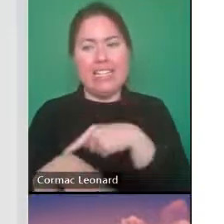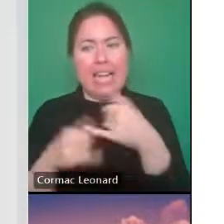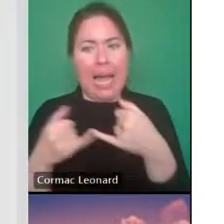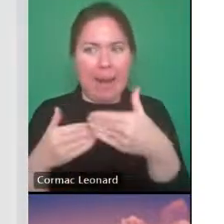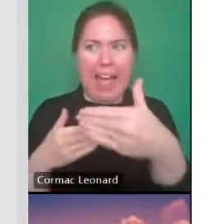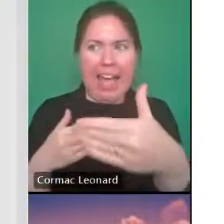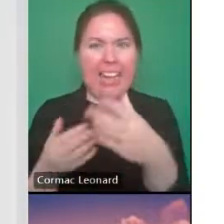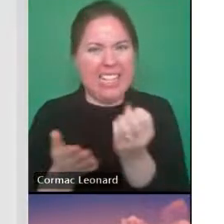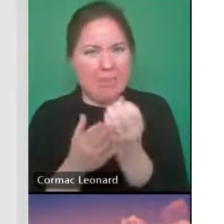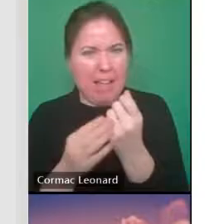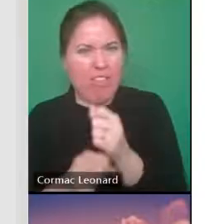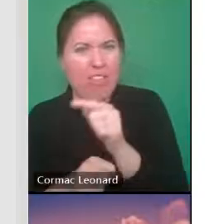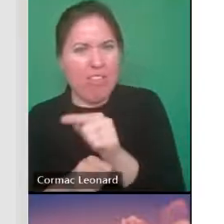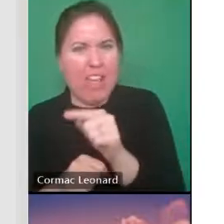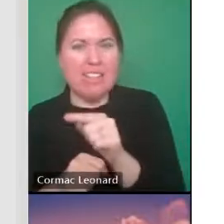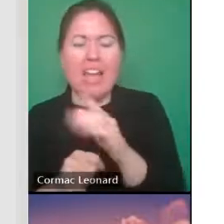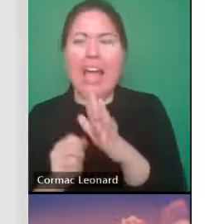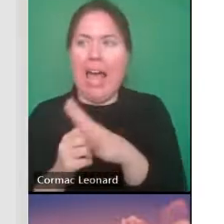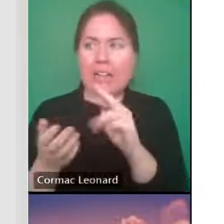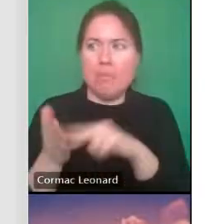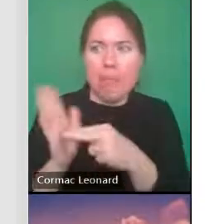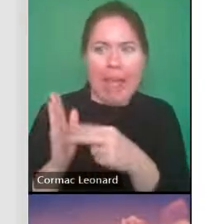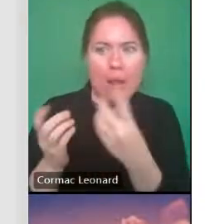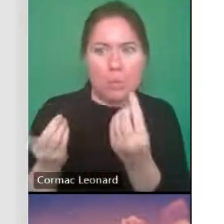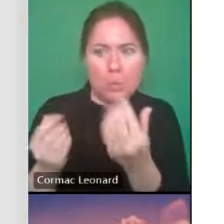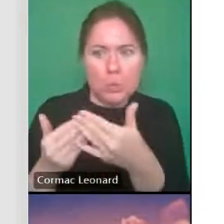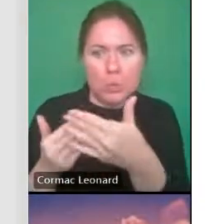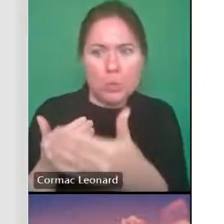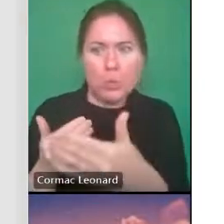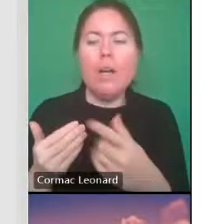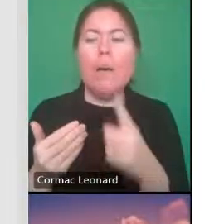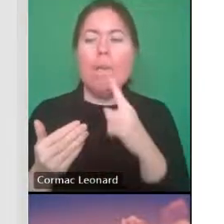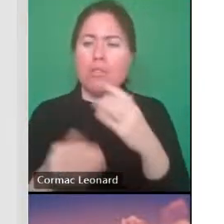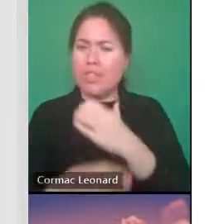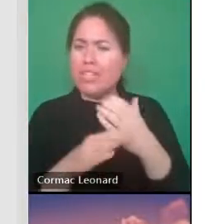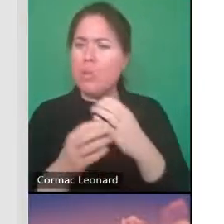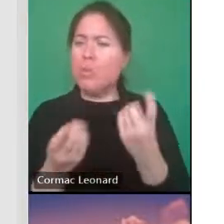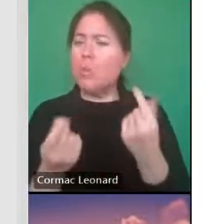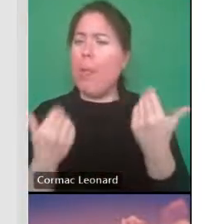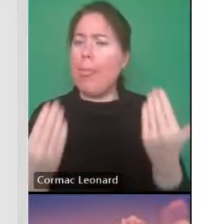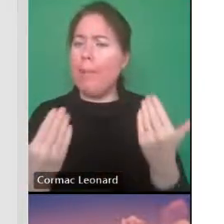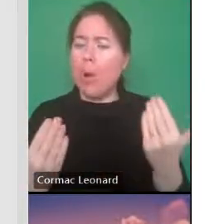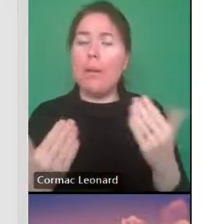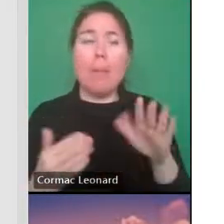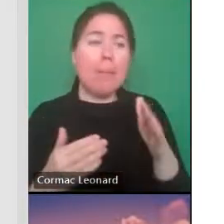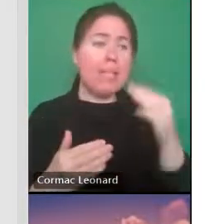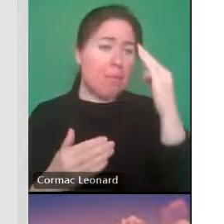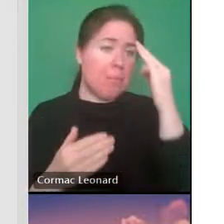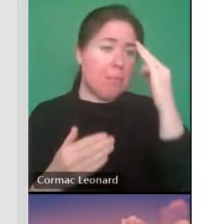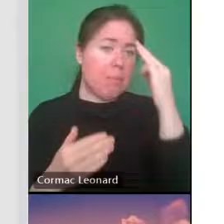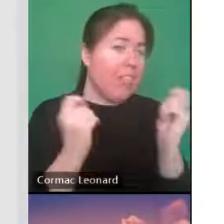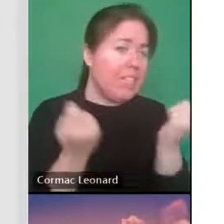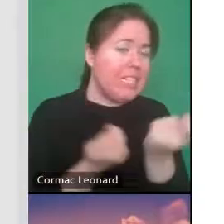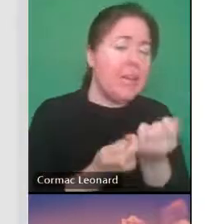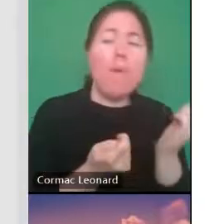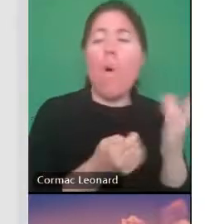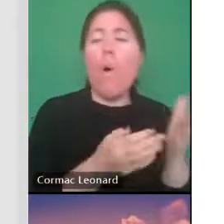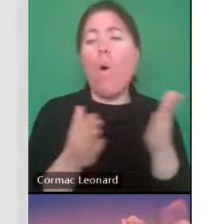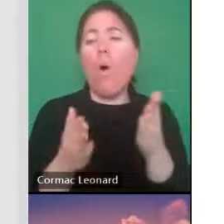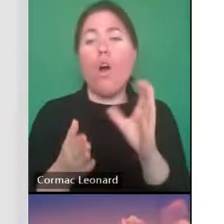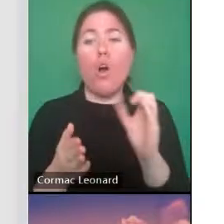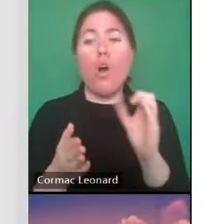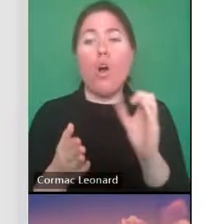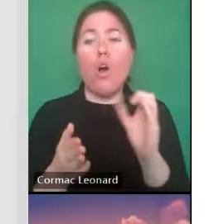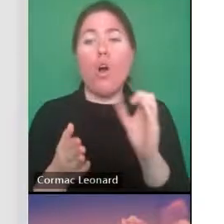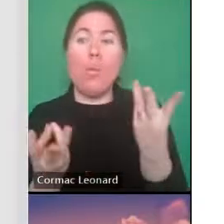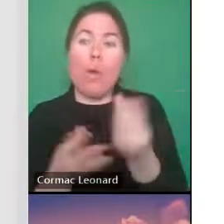doing. Continue to talk to your safeguarding and who the appropriate person to coordinate the response. It may very well be the mental health team, or it may be co-worked with your